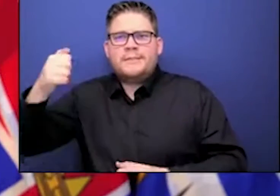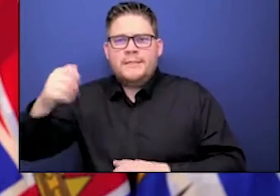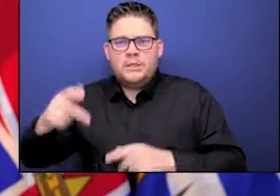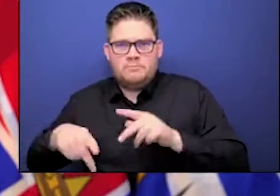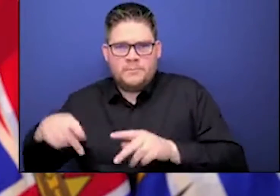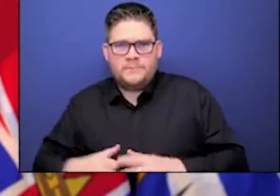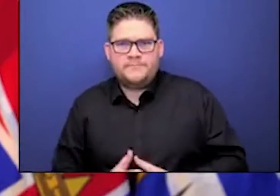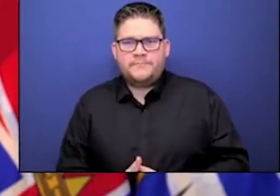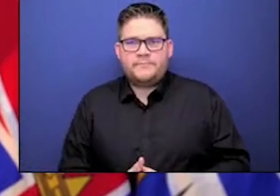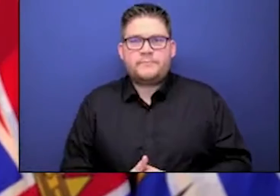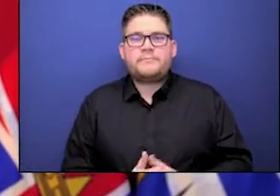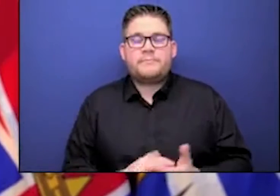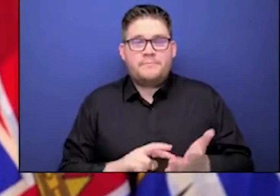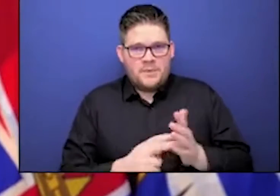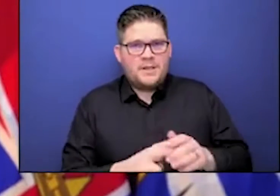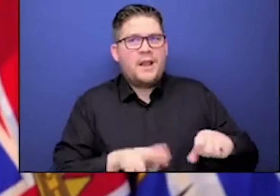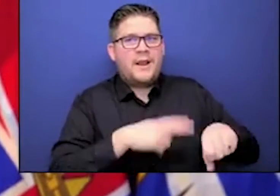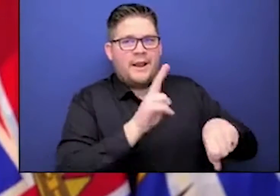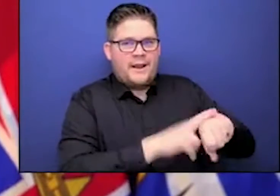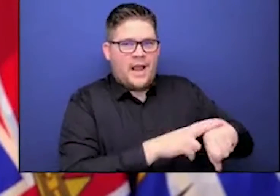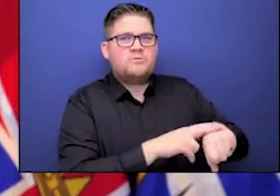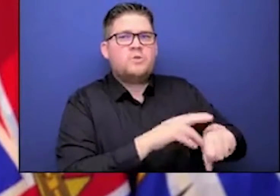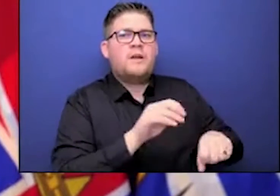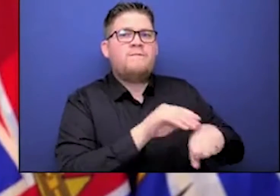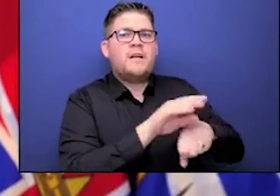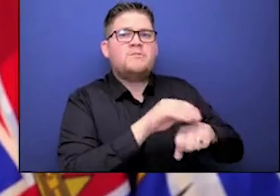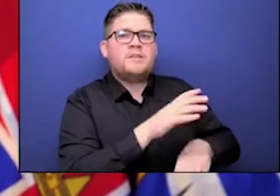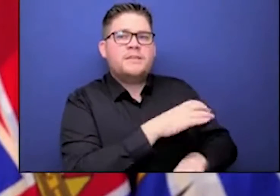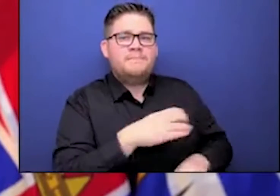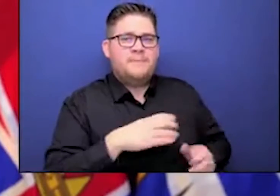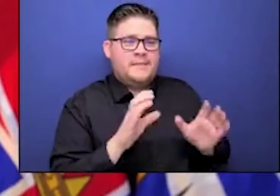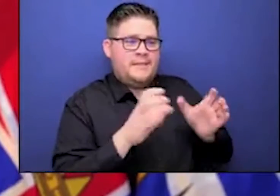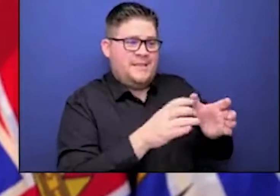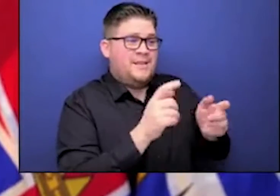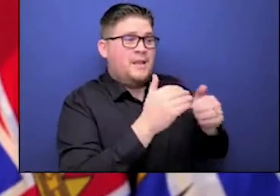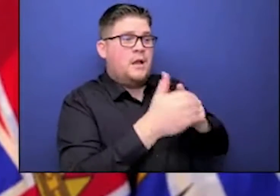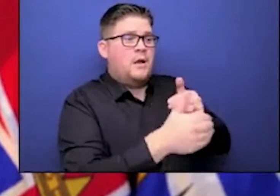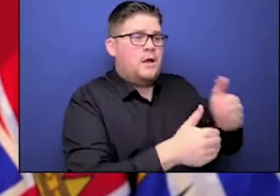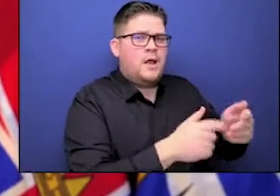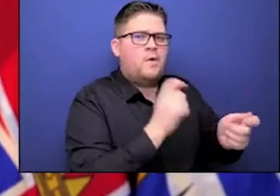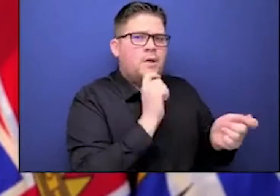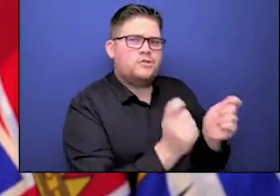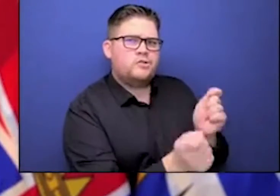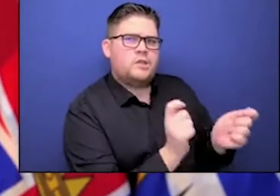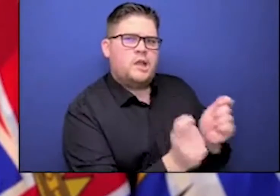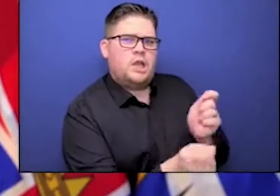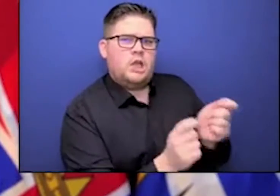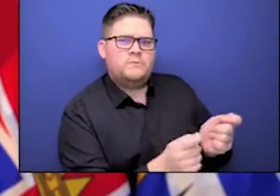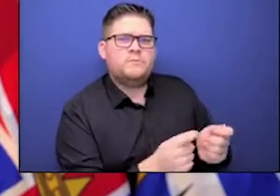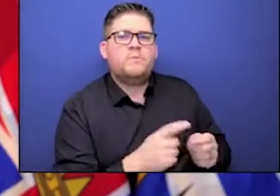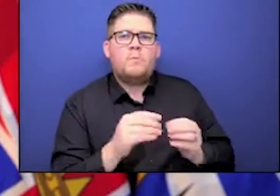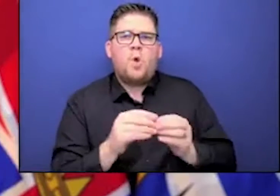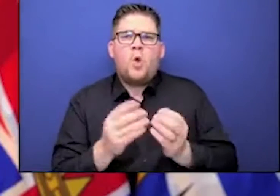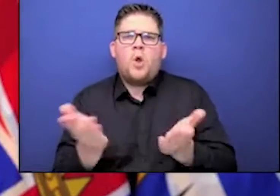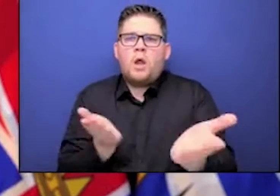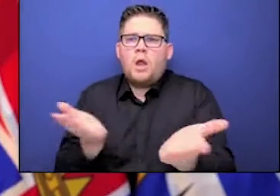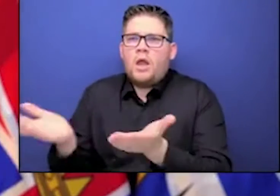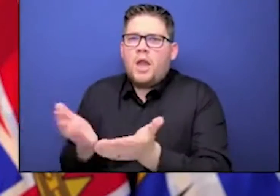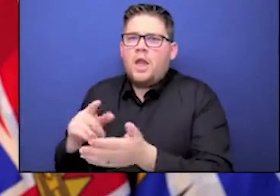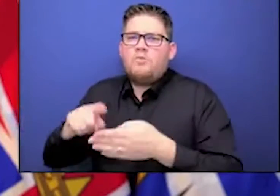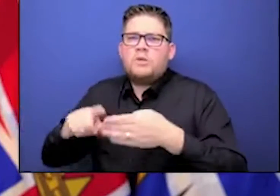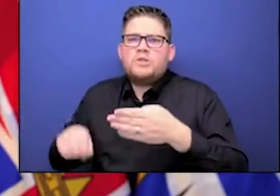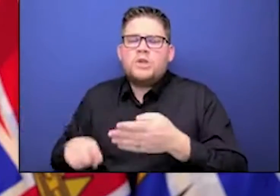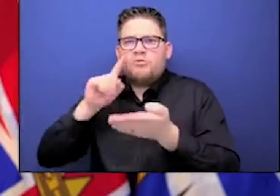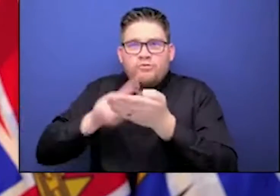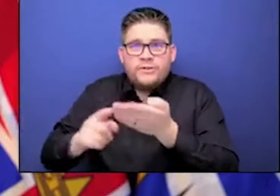recommendations as appropriate when that information becomes available. I will also say that these vaccines are used interchangeably